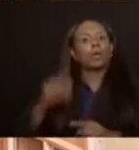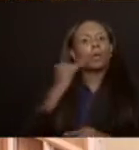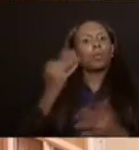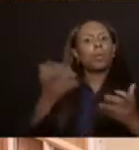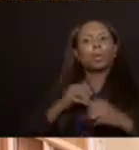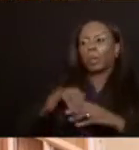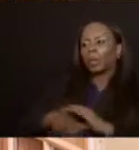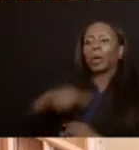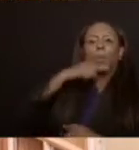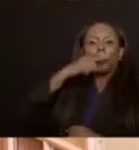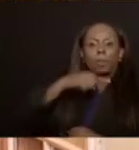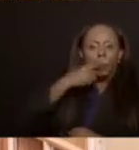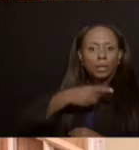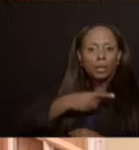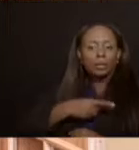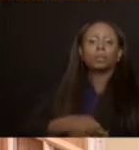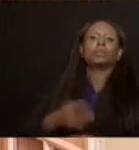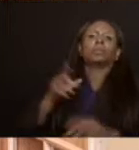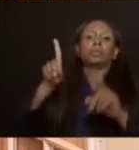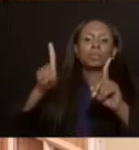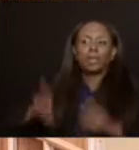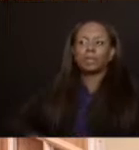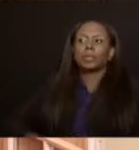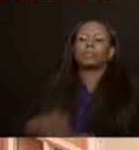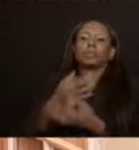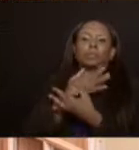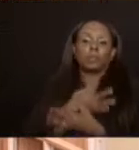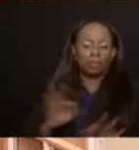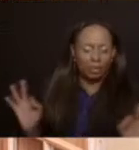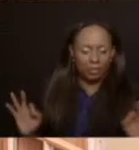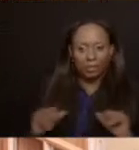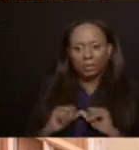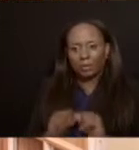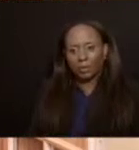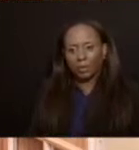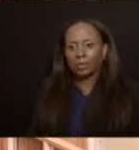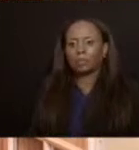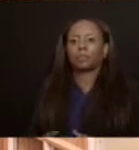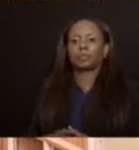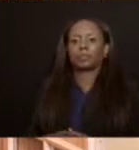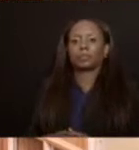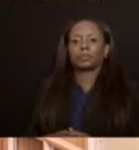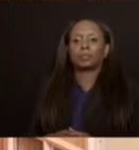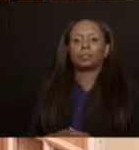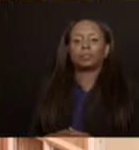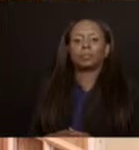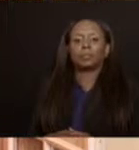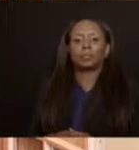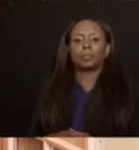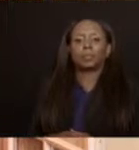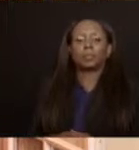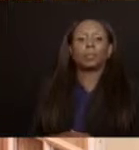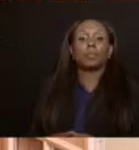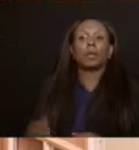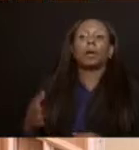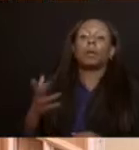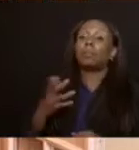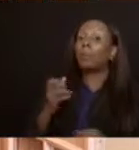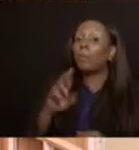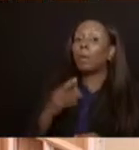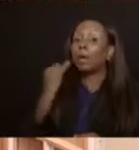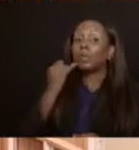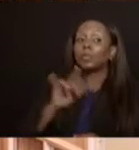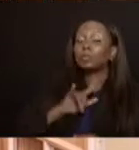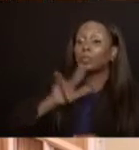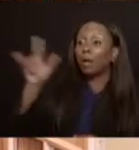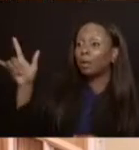the testing will be free there. And we maintain that, and we'll continue to maintain that, other than if you are traveling overseas. And we've